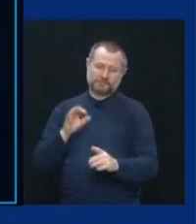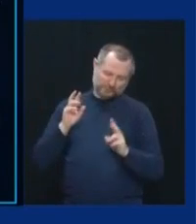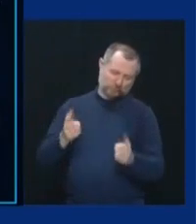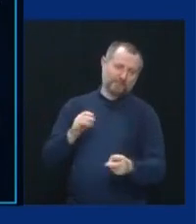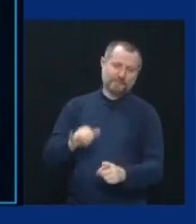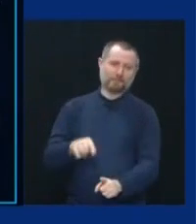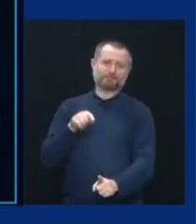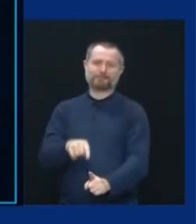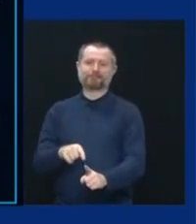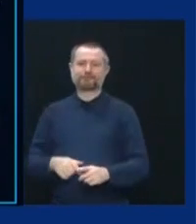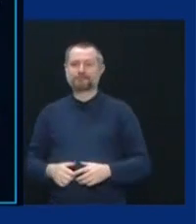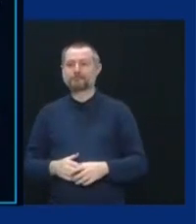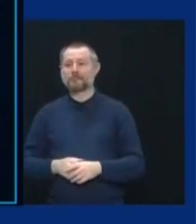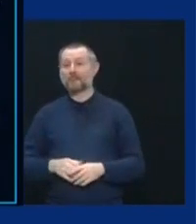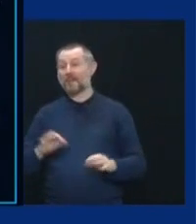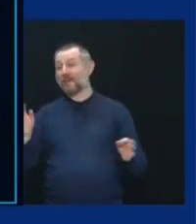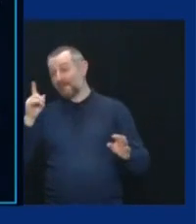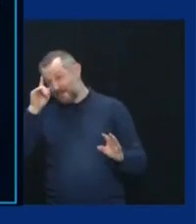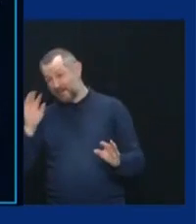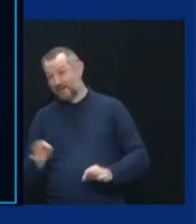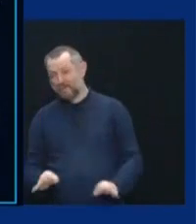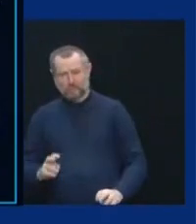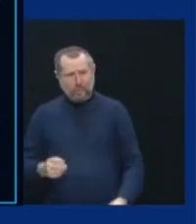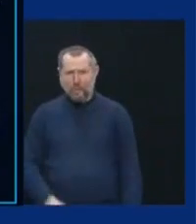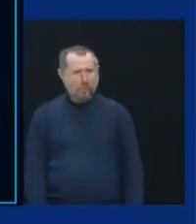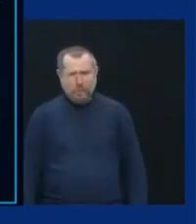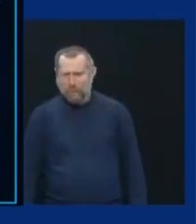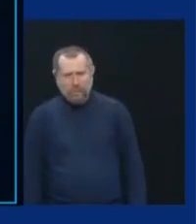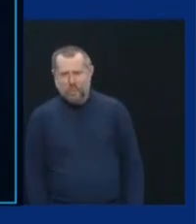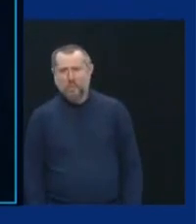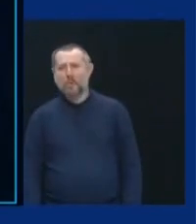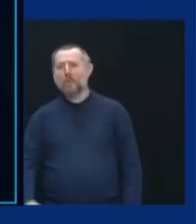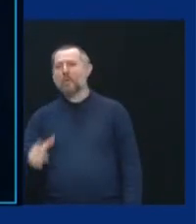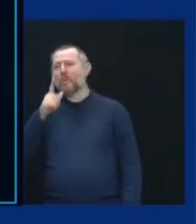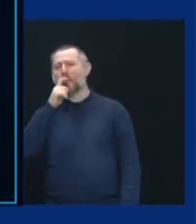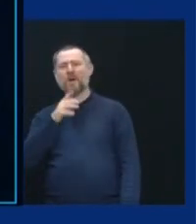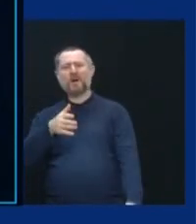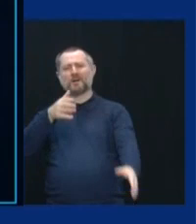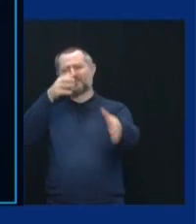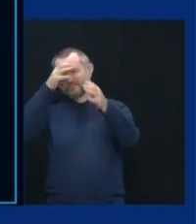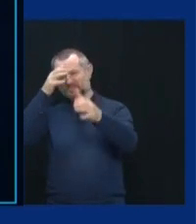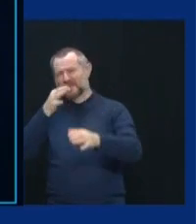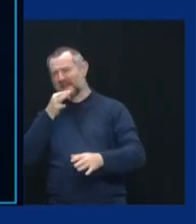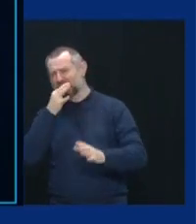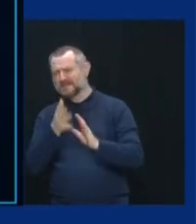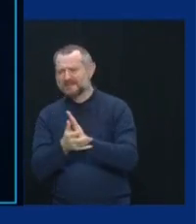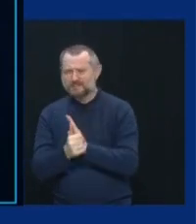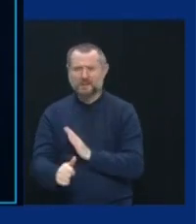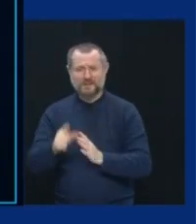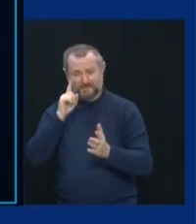not a little issue. All the best minds were looking at it.